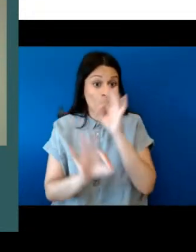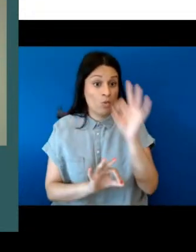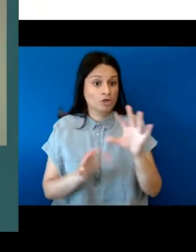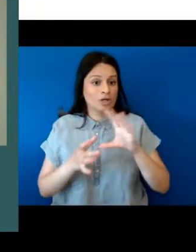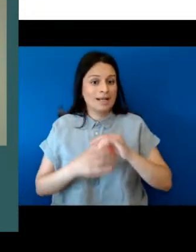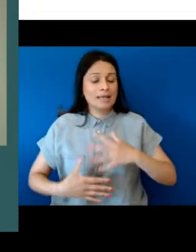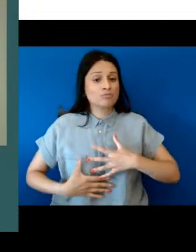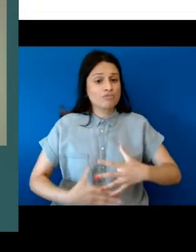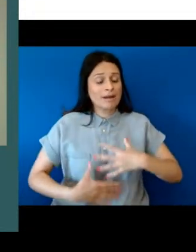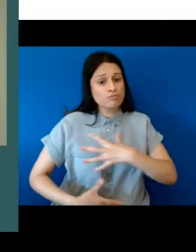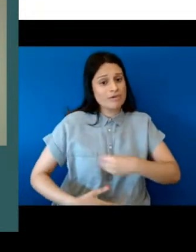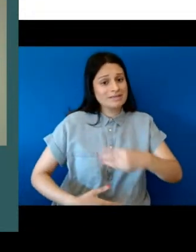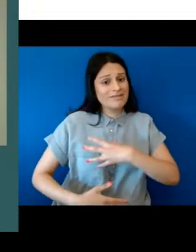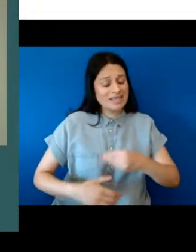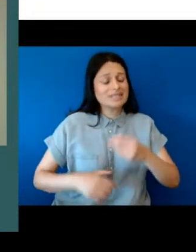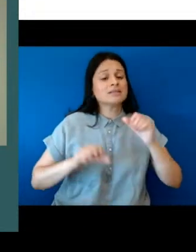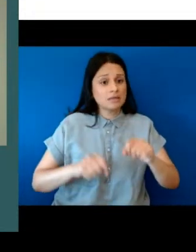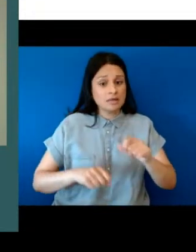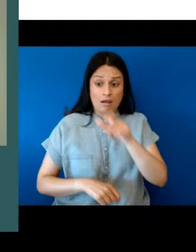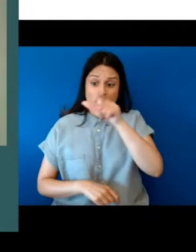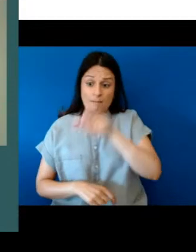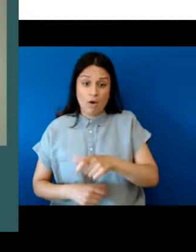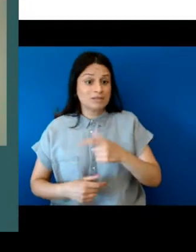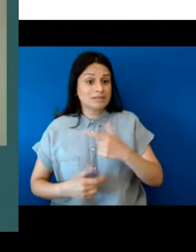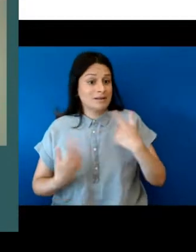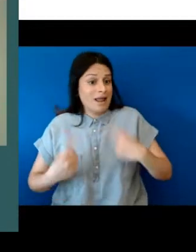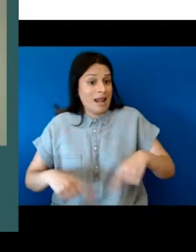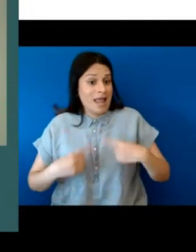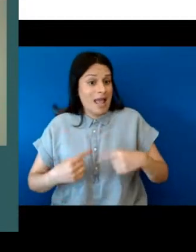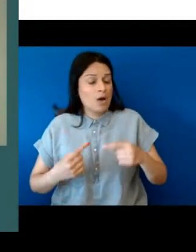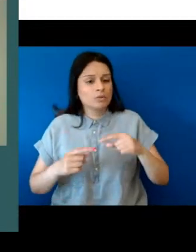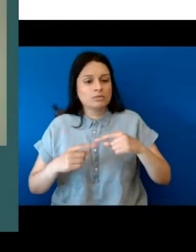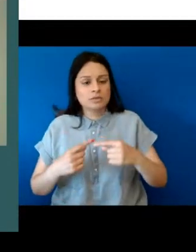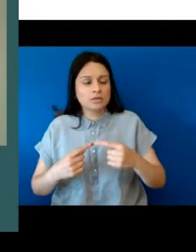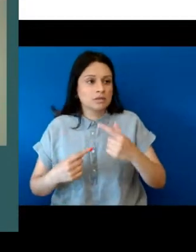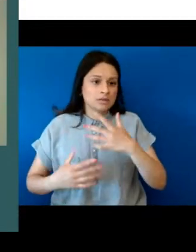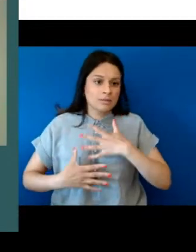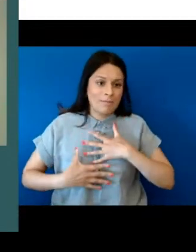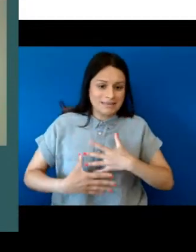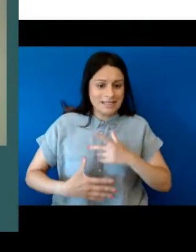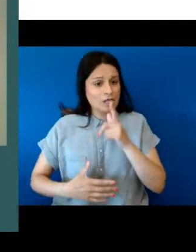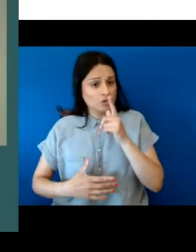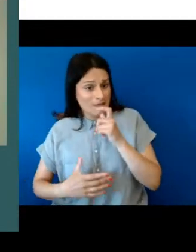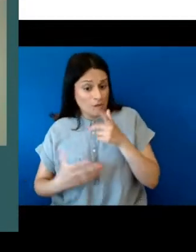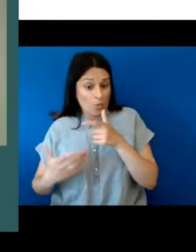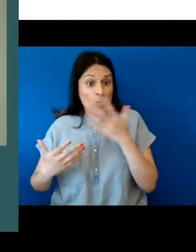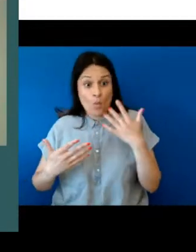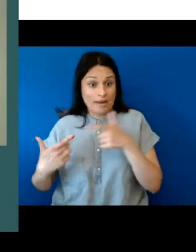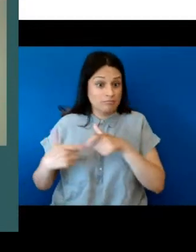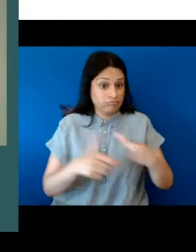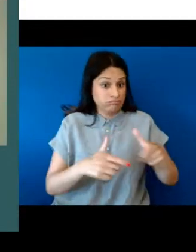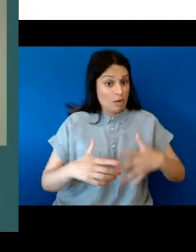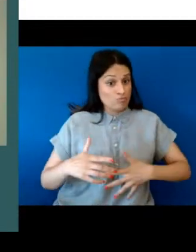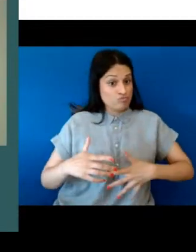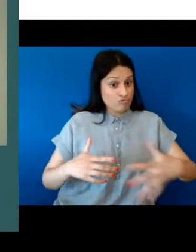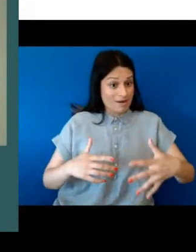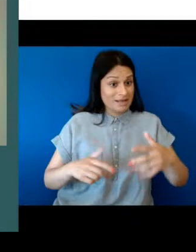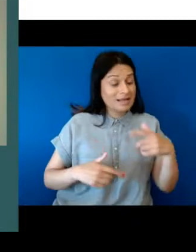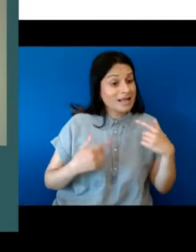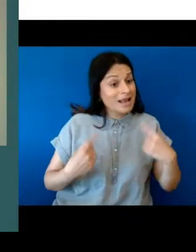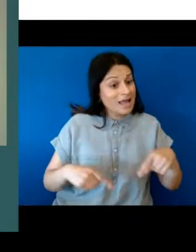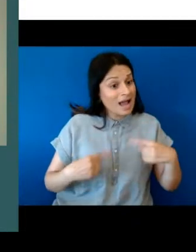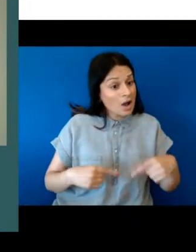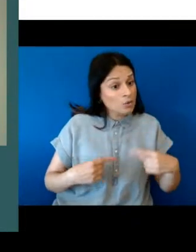So can the patient take their asthma medications while pregnant and breastfeeding? Yes. So there shouldn't be any change in your